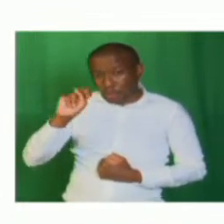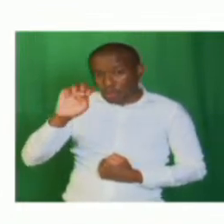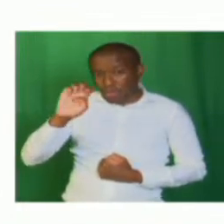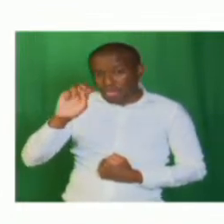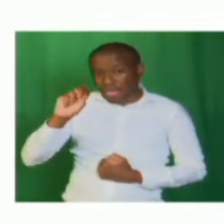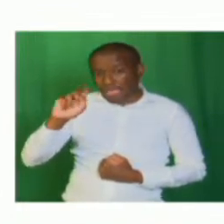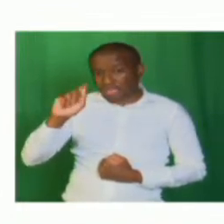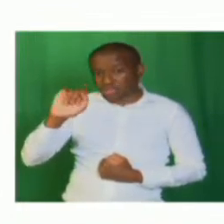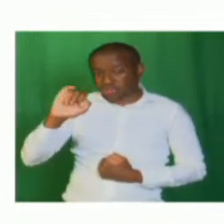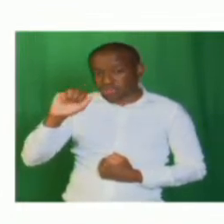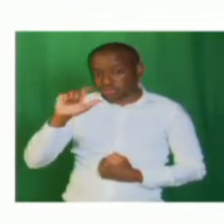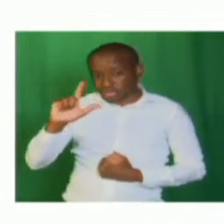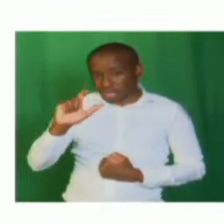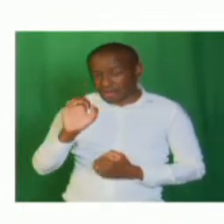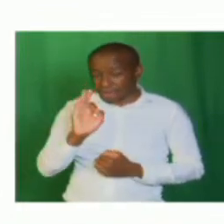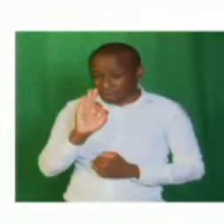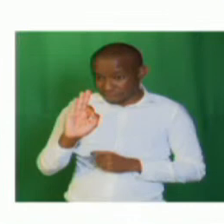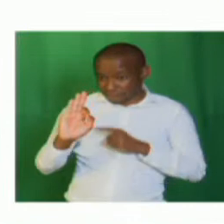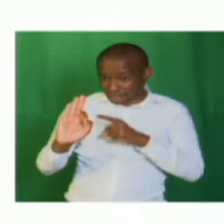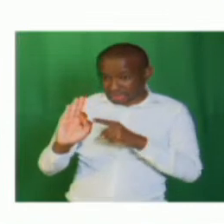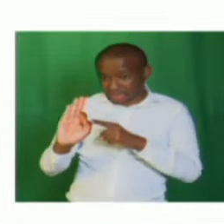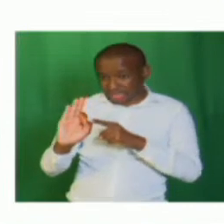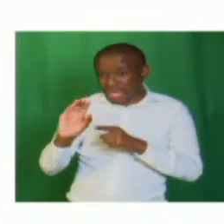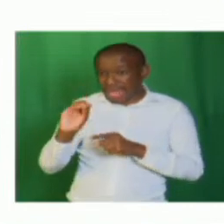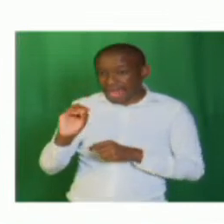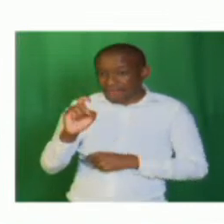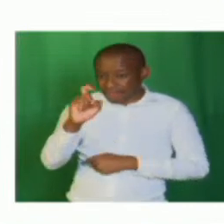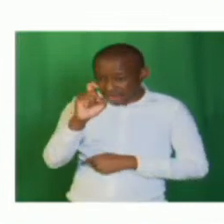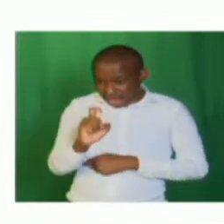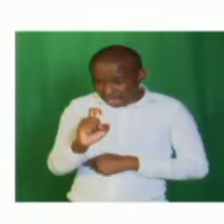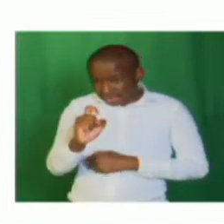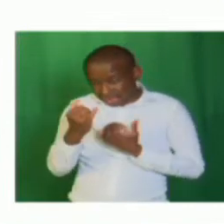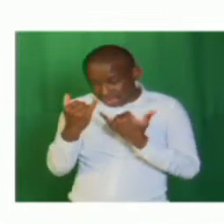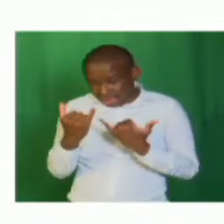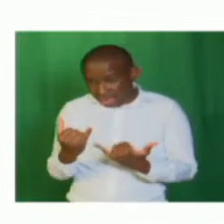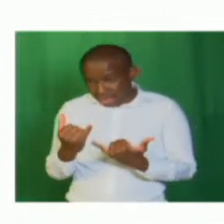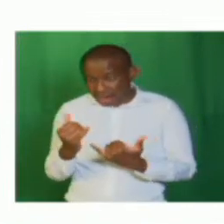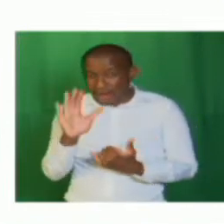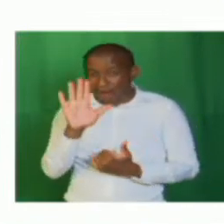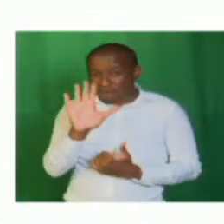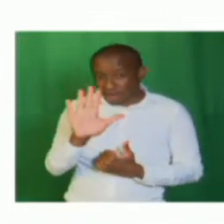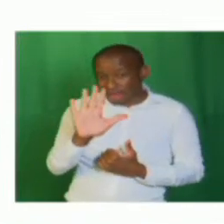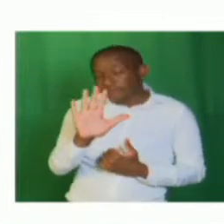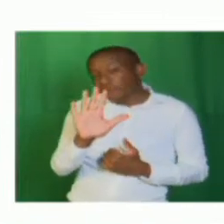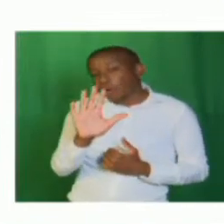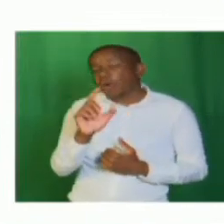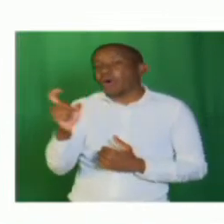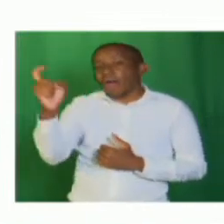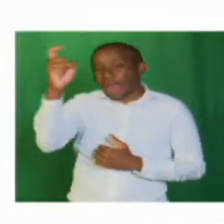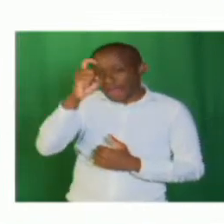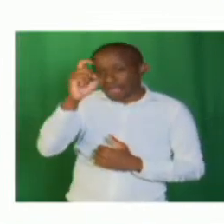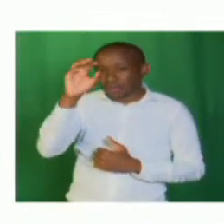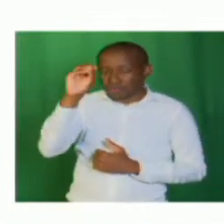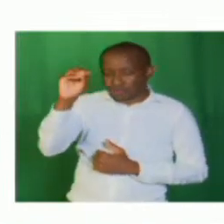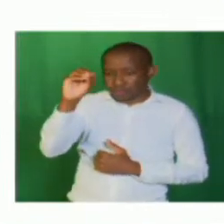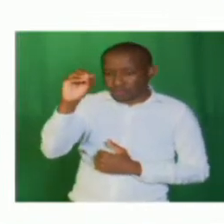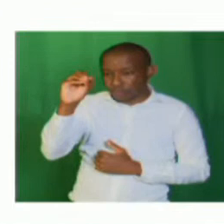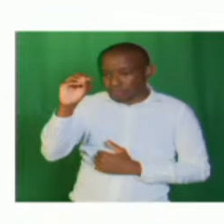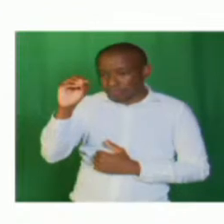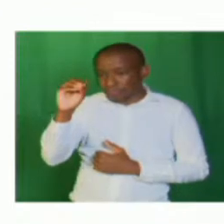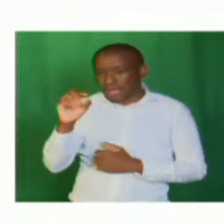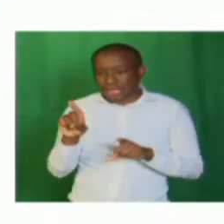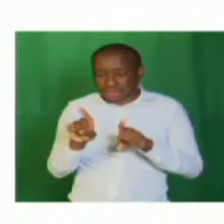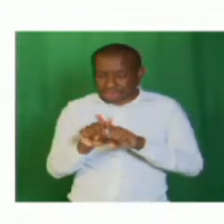when x is an exponent. For example, 5 to the power x. F of x is equals